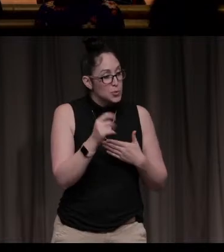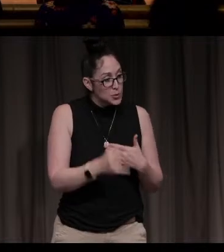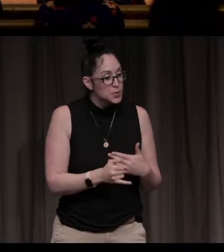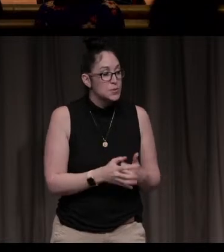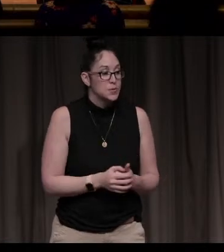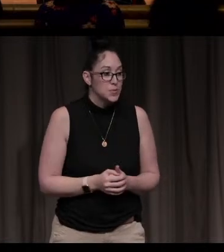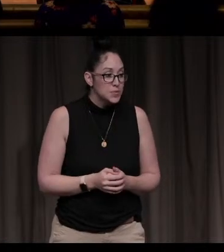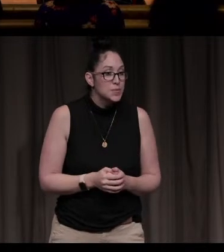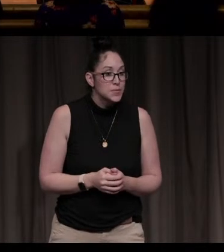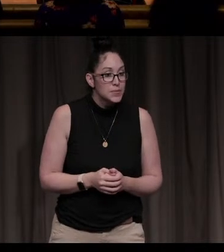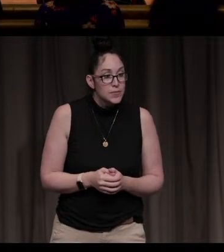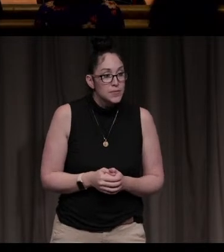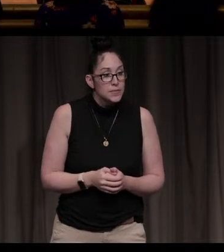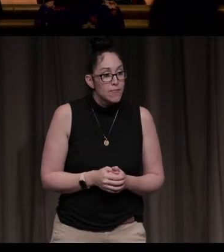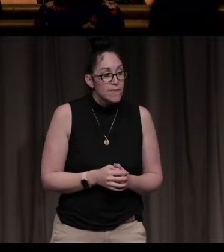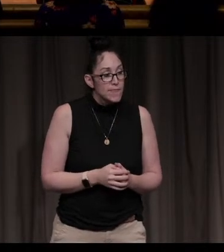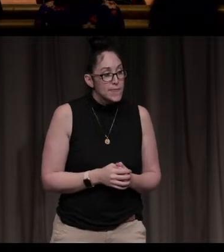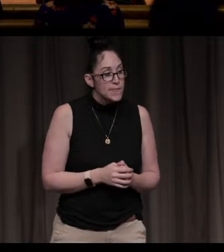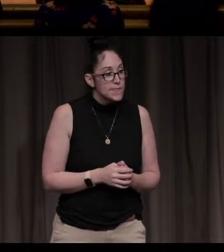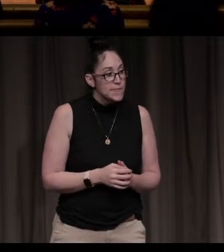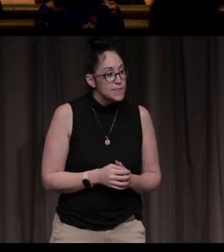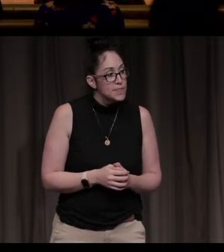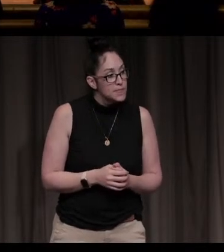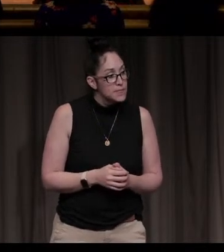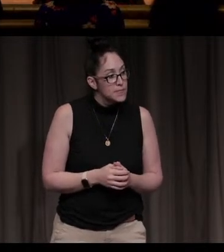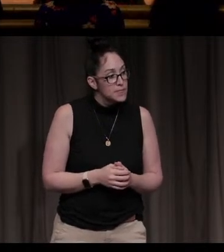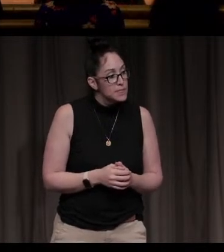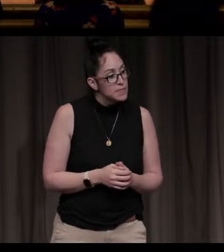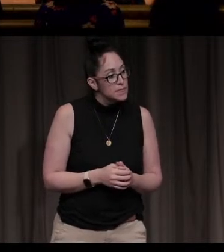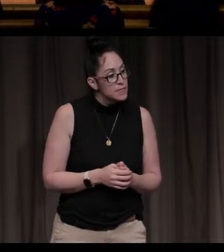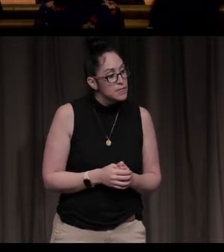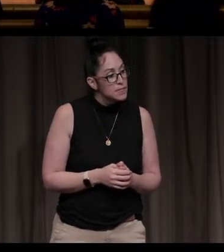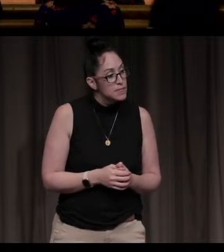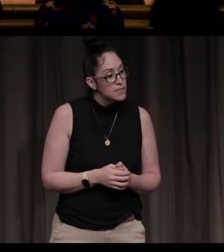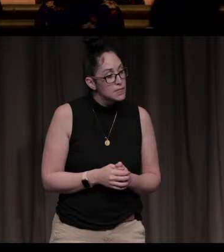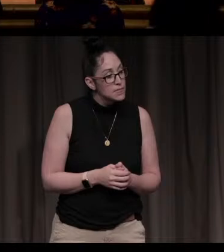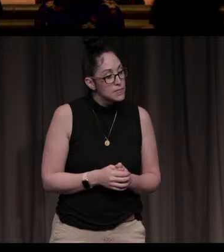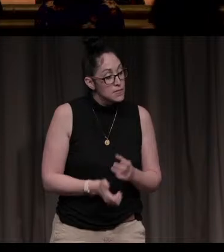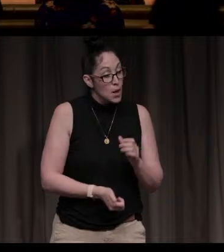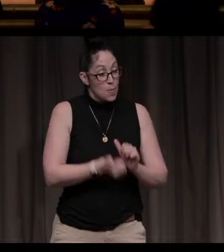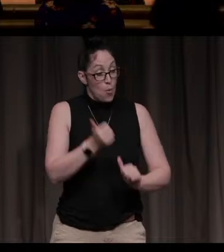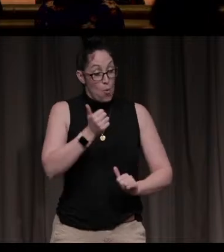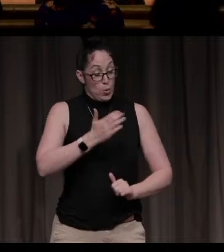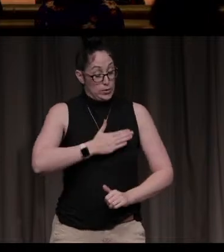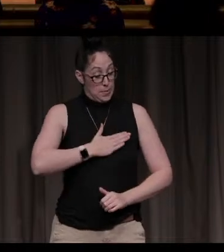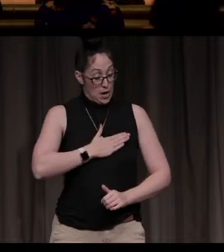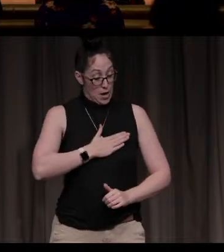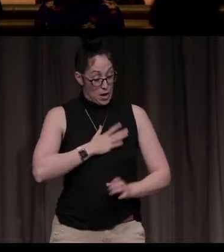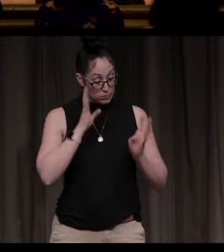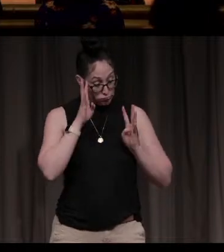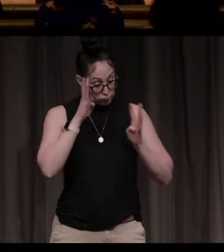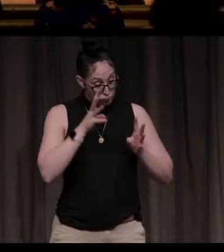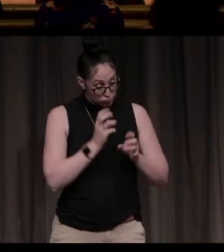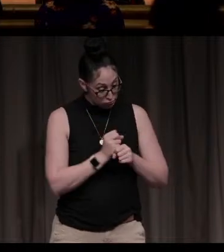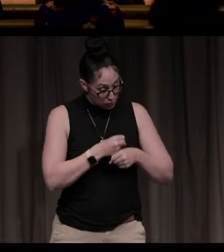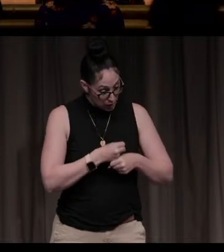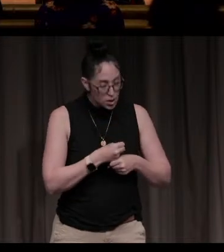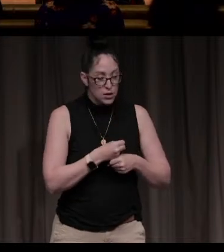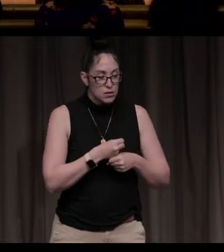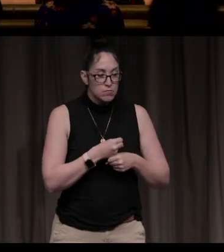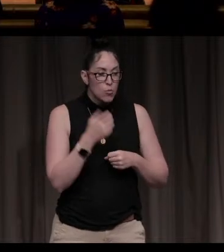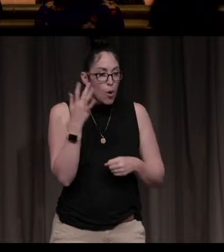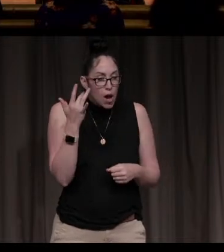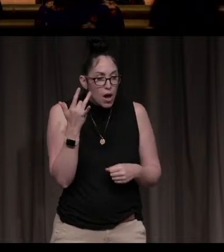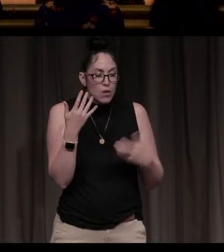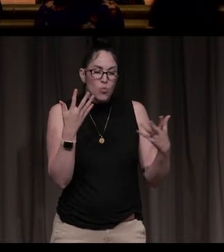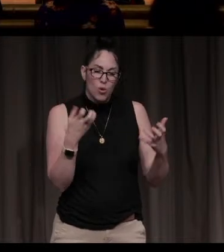yeah, most of the things that I've made, it's more of showing